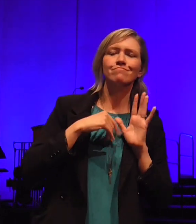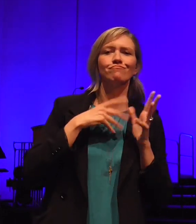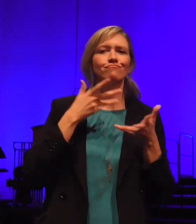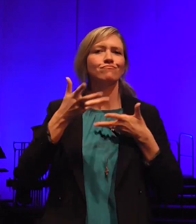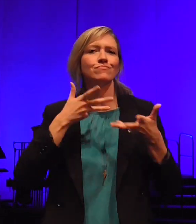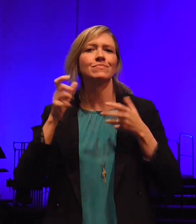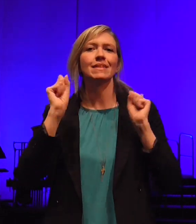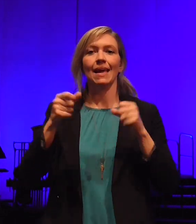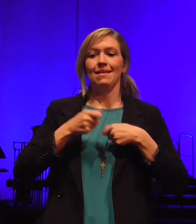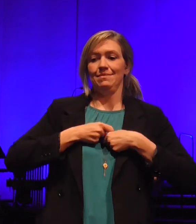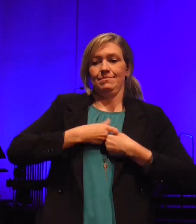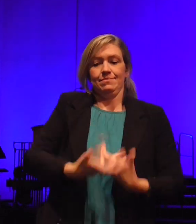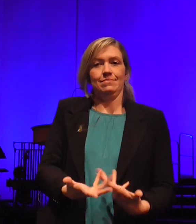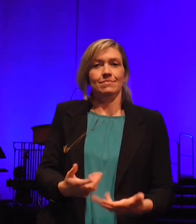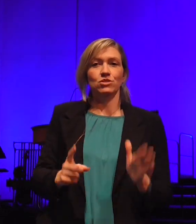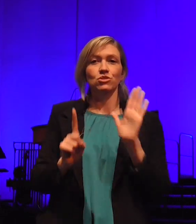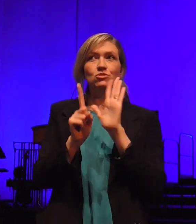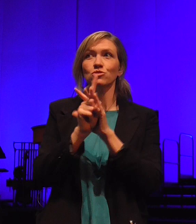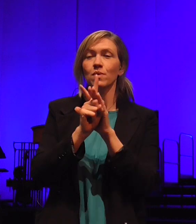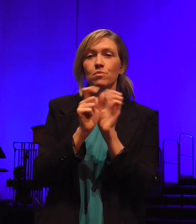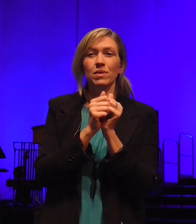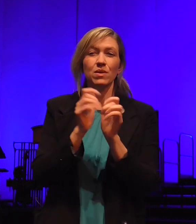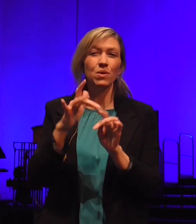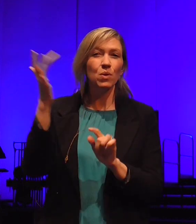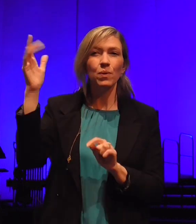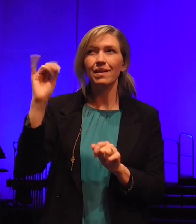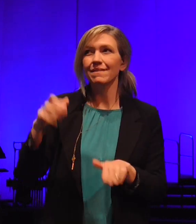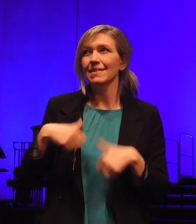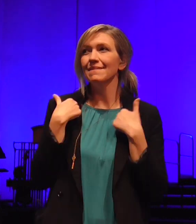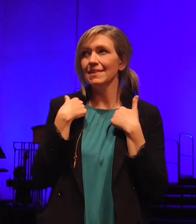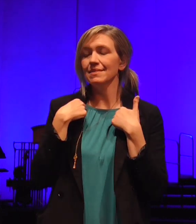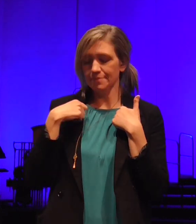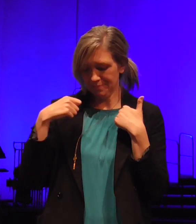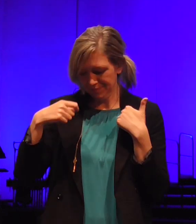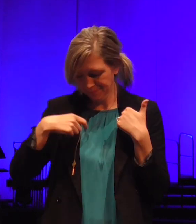that it can express in the glory of our living.